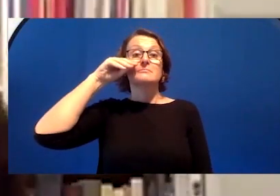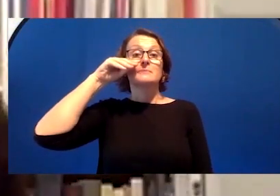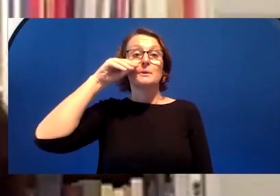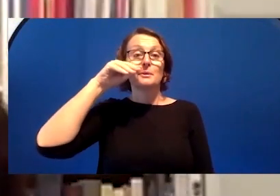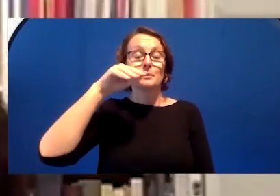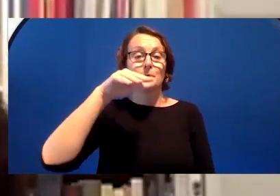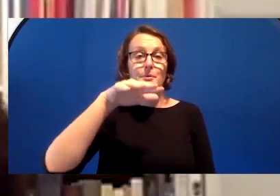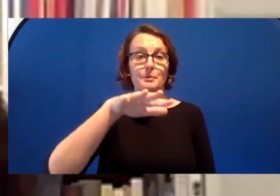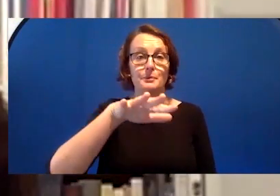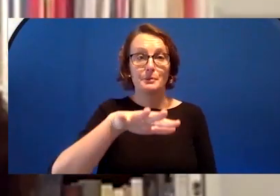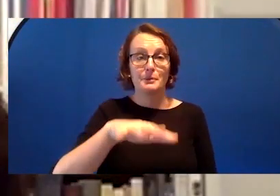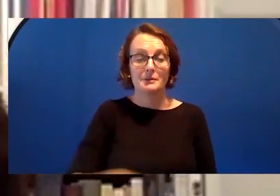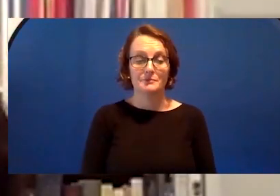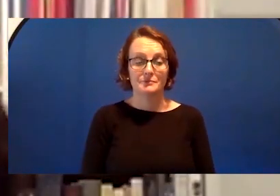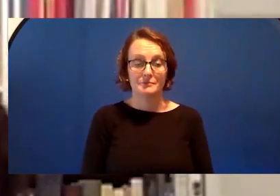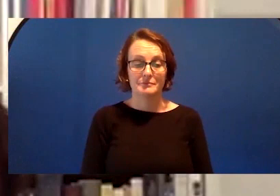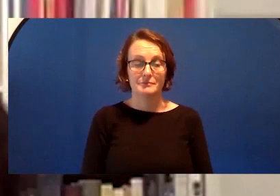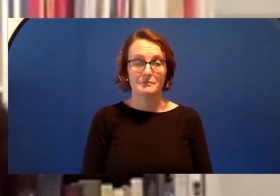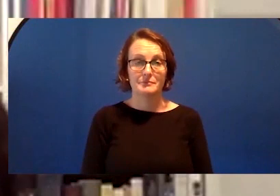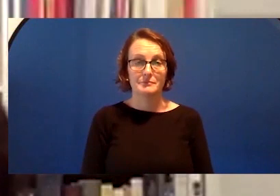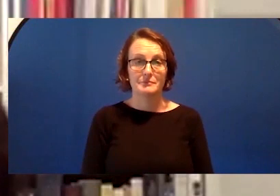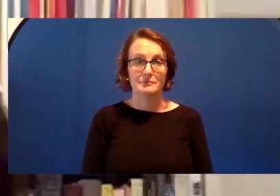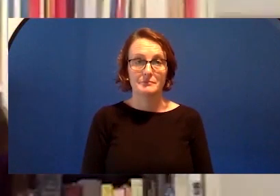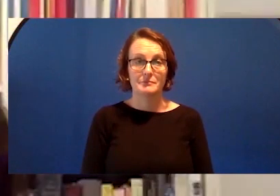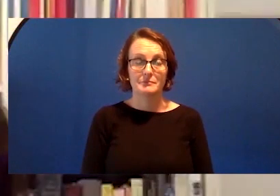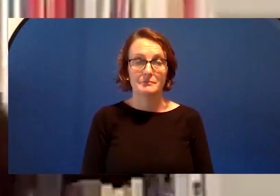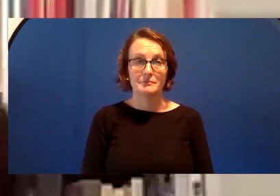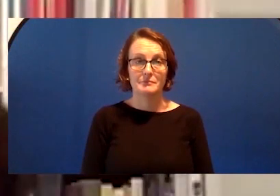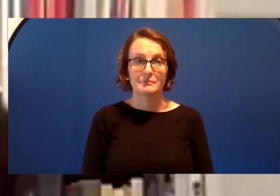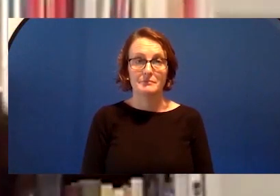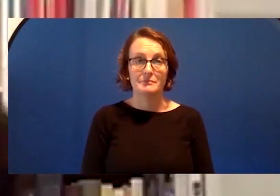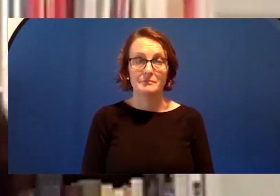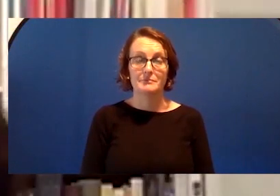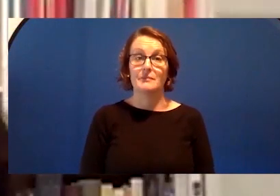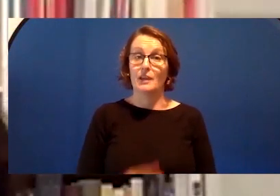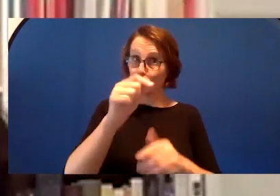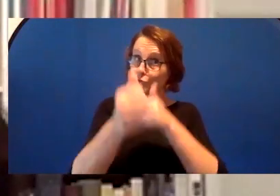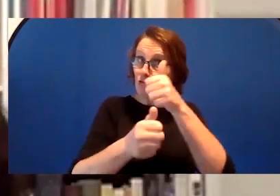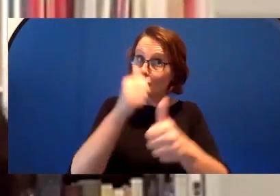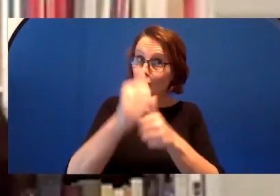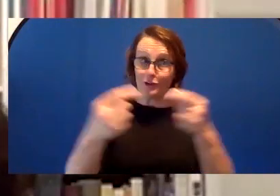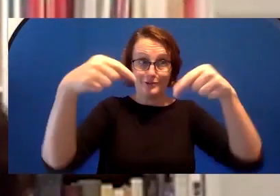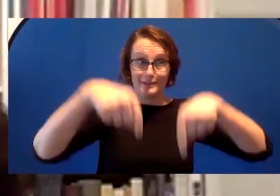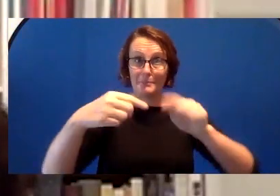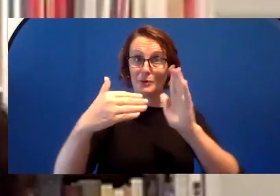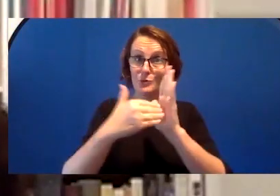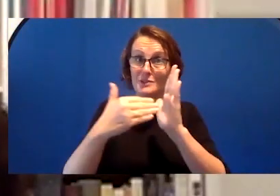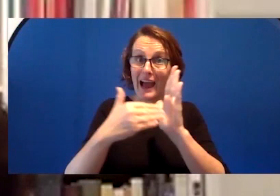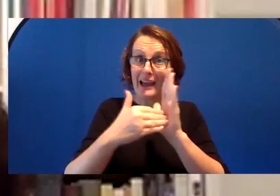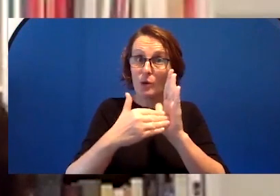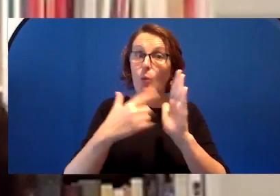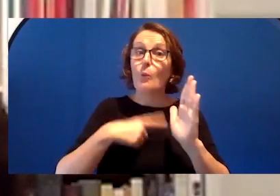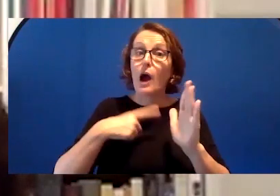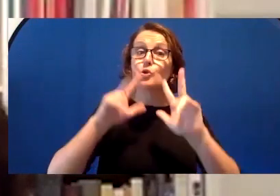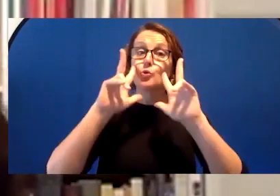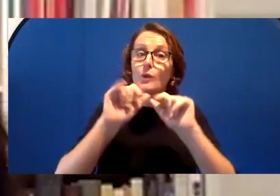the counts as before. And while you do that, you can congratulate yourself for being here today in service of your mental health and